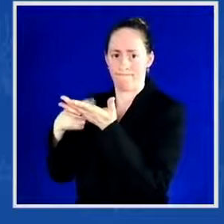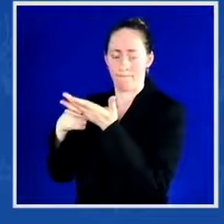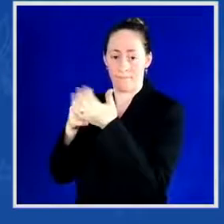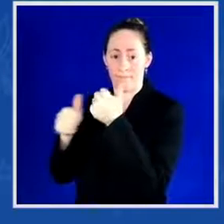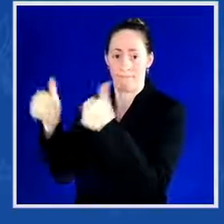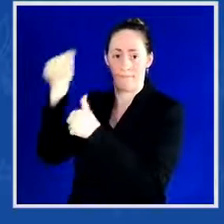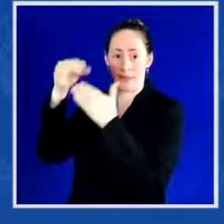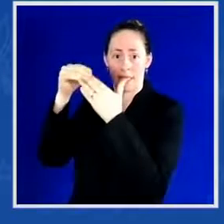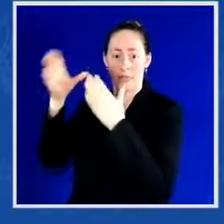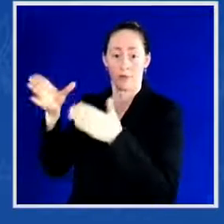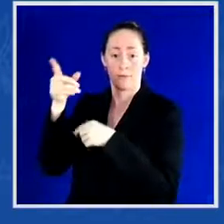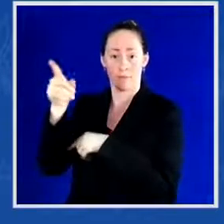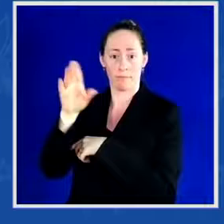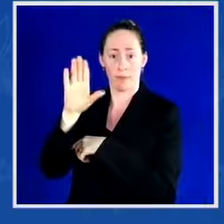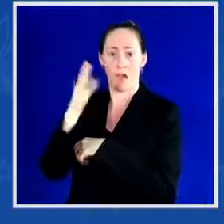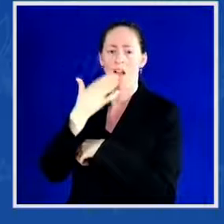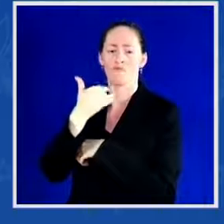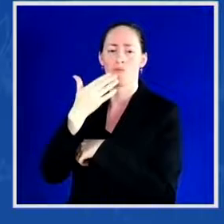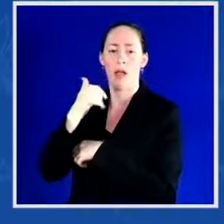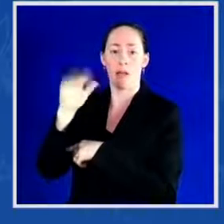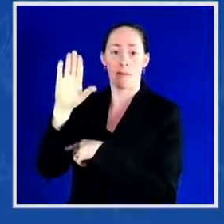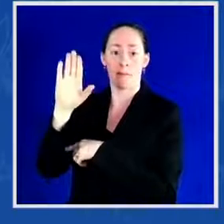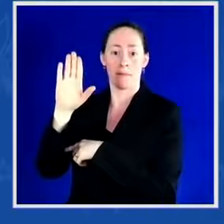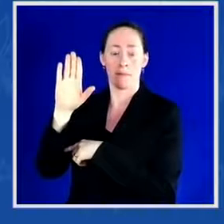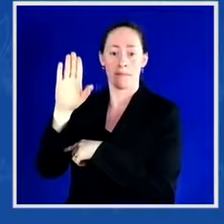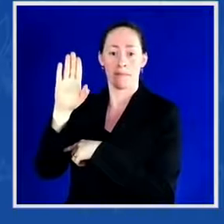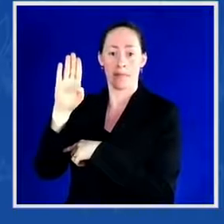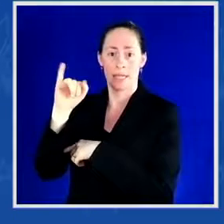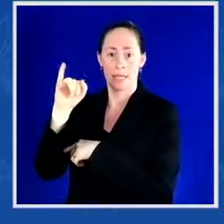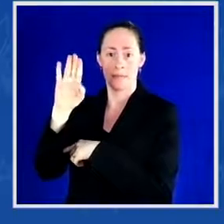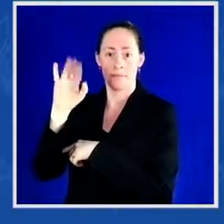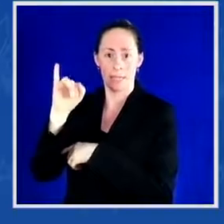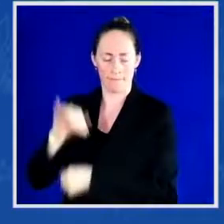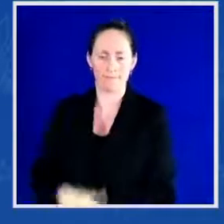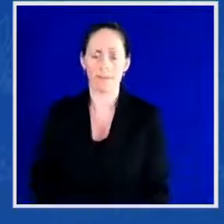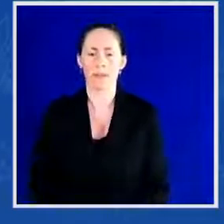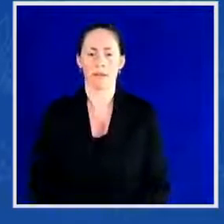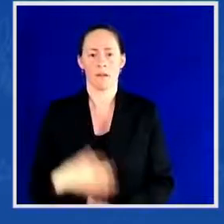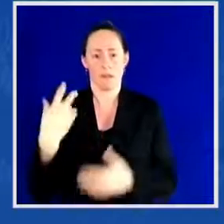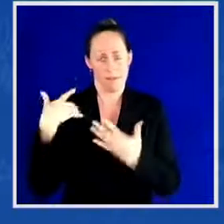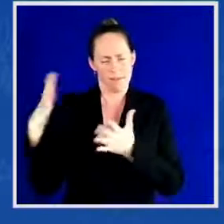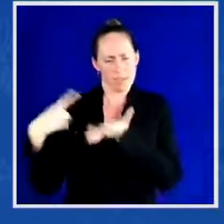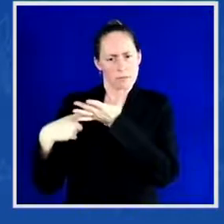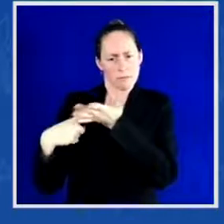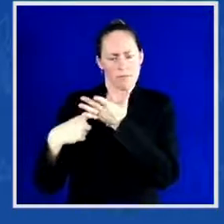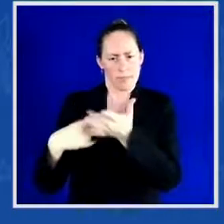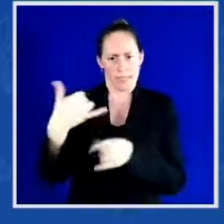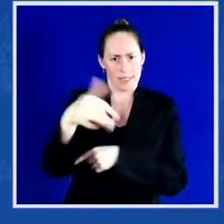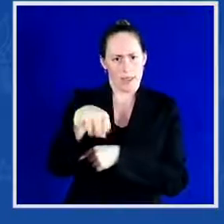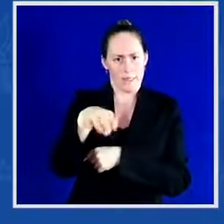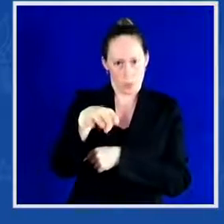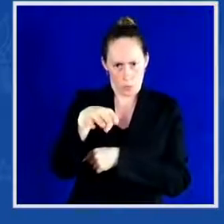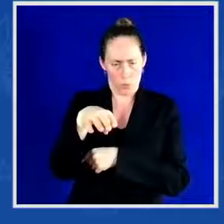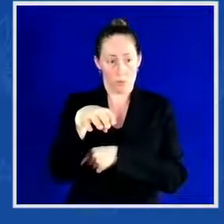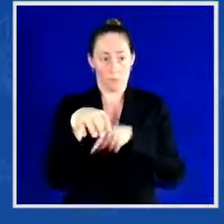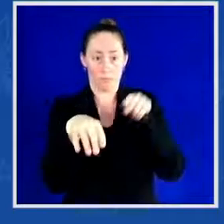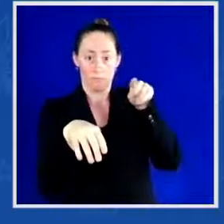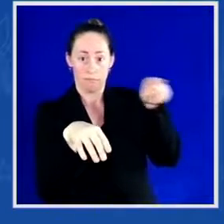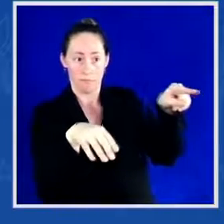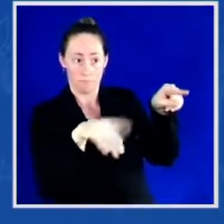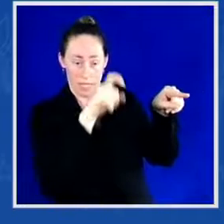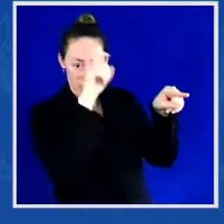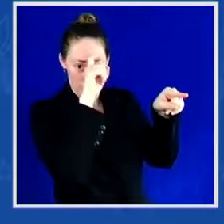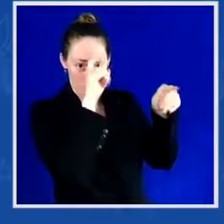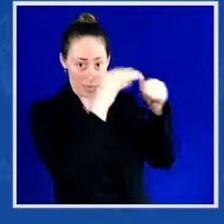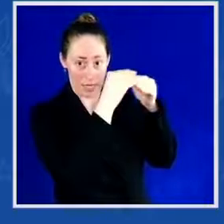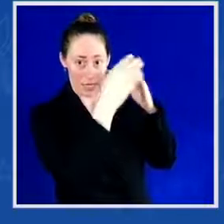Egypt. Prime Minister Netanyahu informed me that Israel has agreed to a mutual unconditional ceasefire to begin